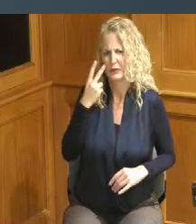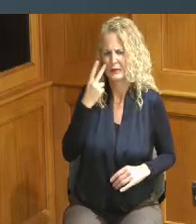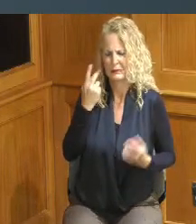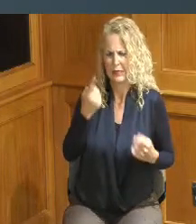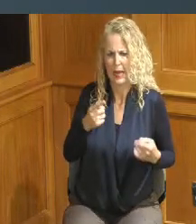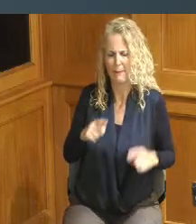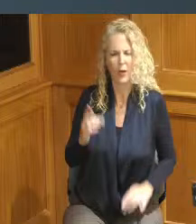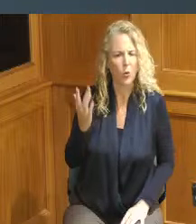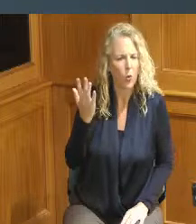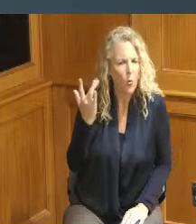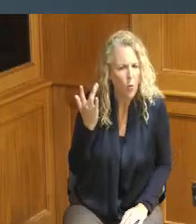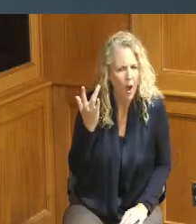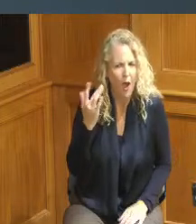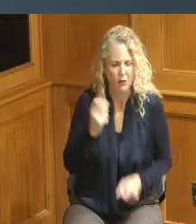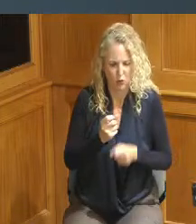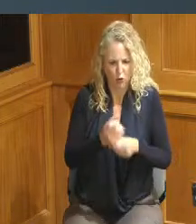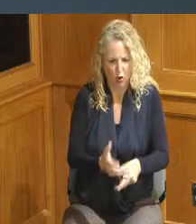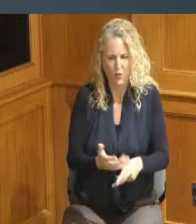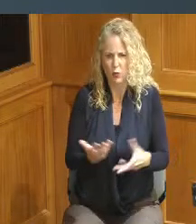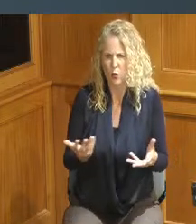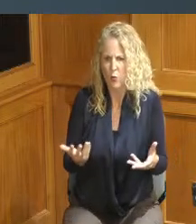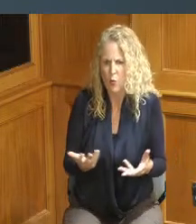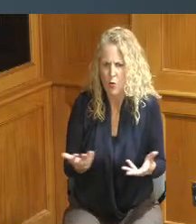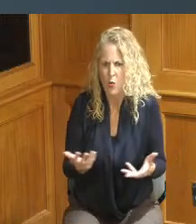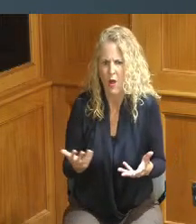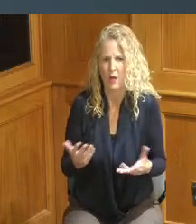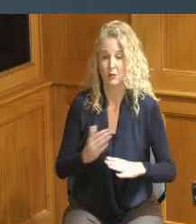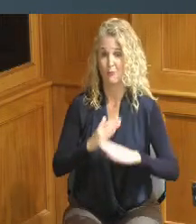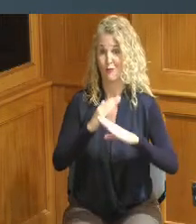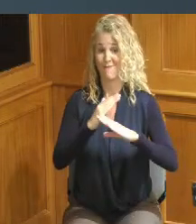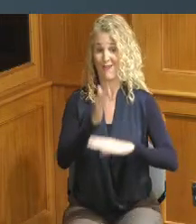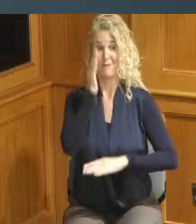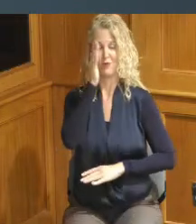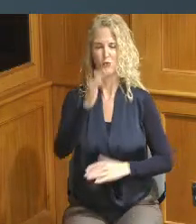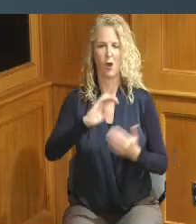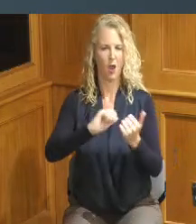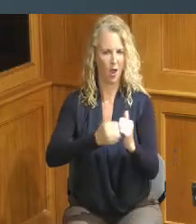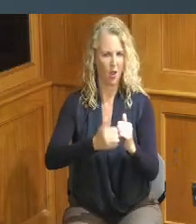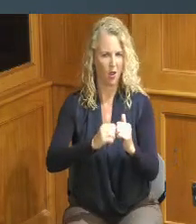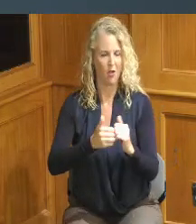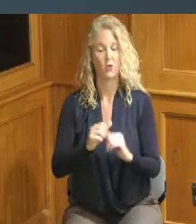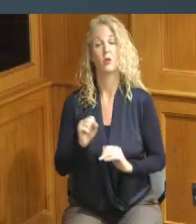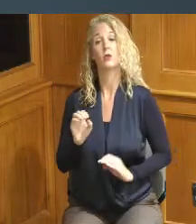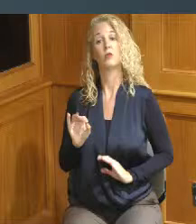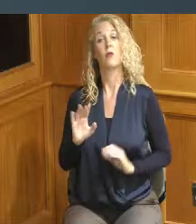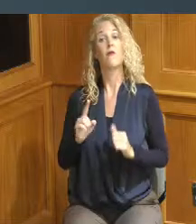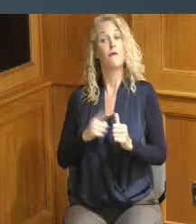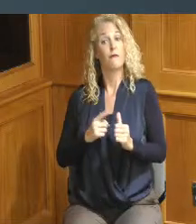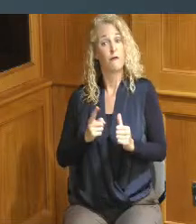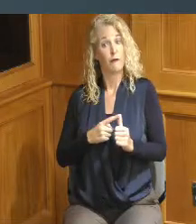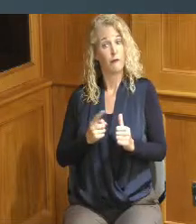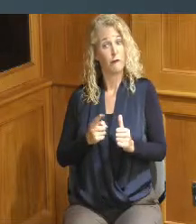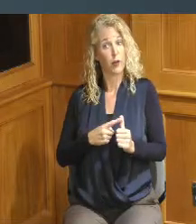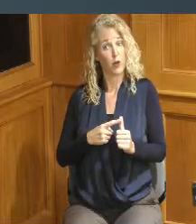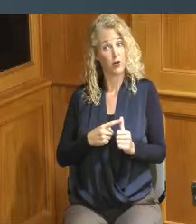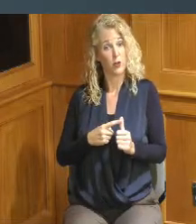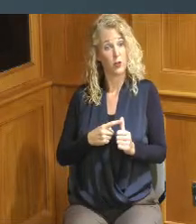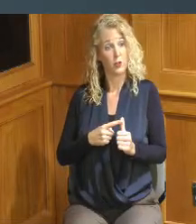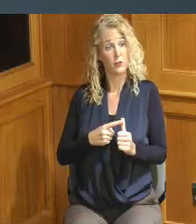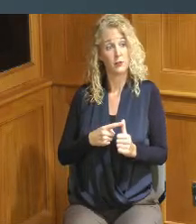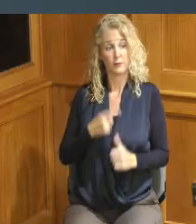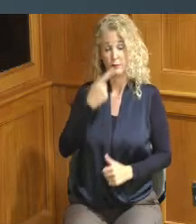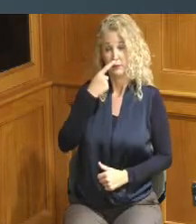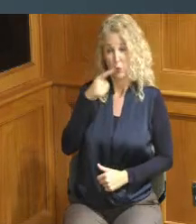happen, and to make sure this does not happen again. I think the first thing I want to put out, if you would